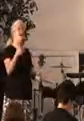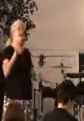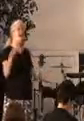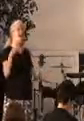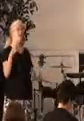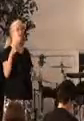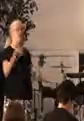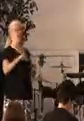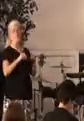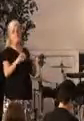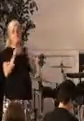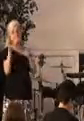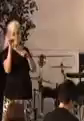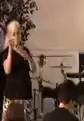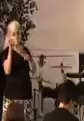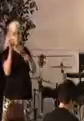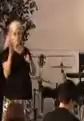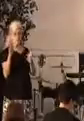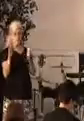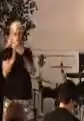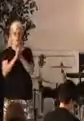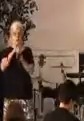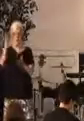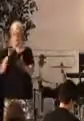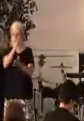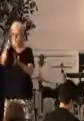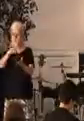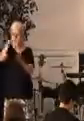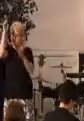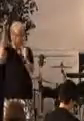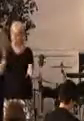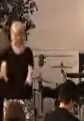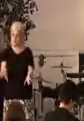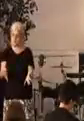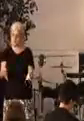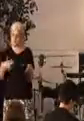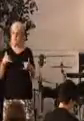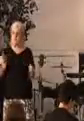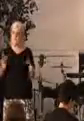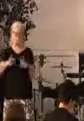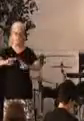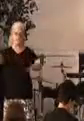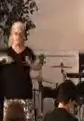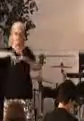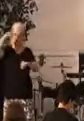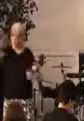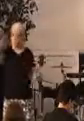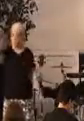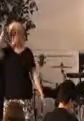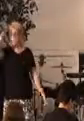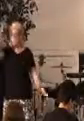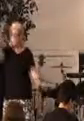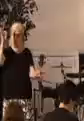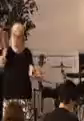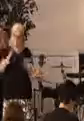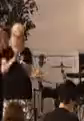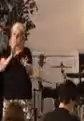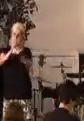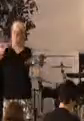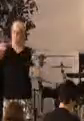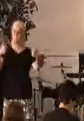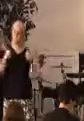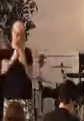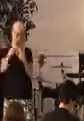I pray for those college students who are getting ready to leave. We know that their faith is going, in many cases, to come